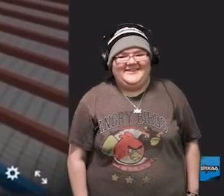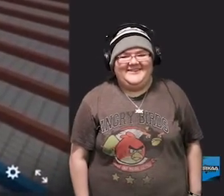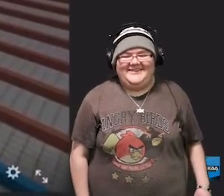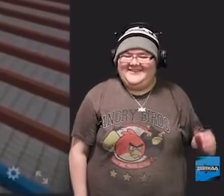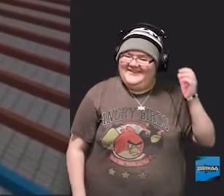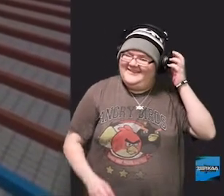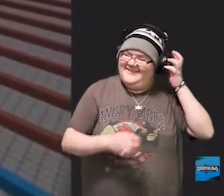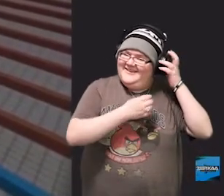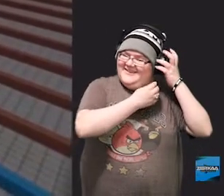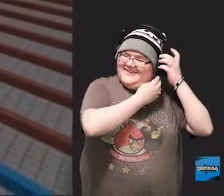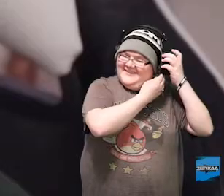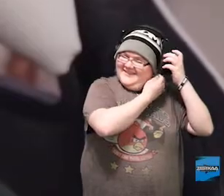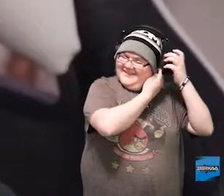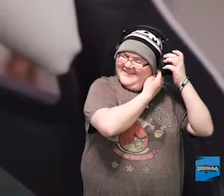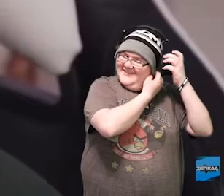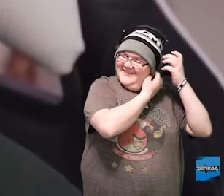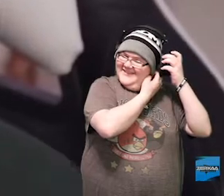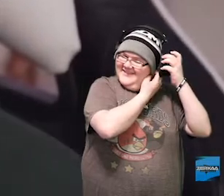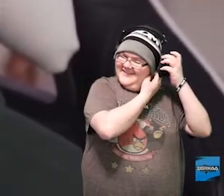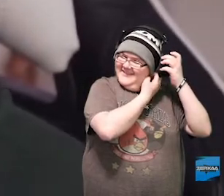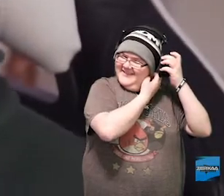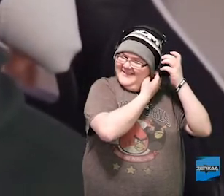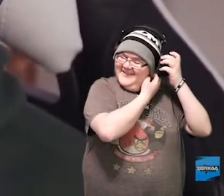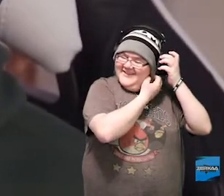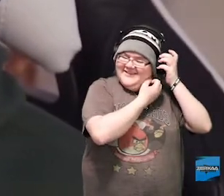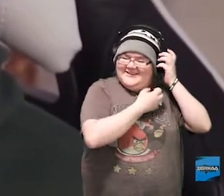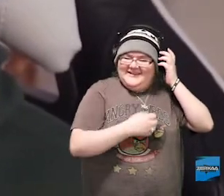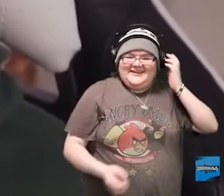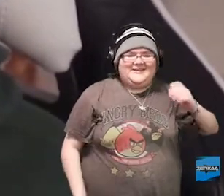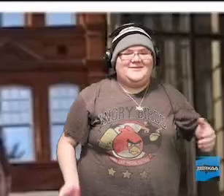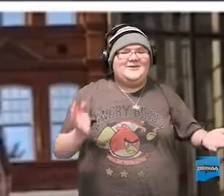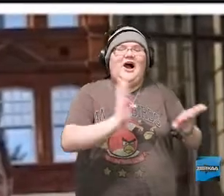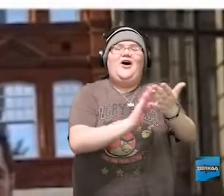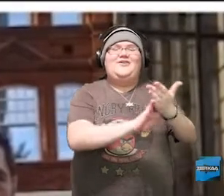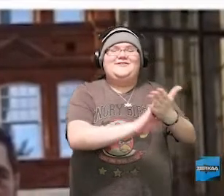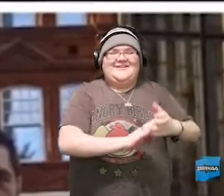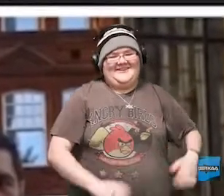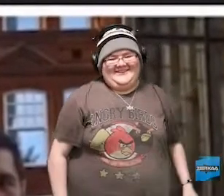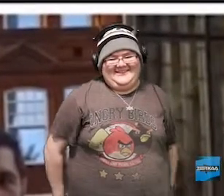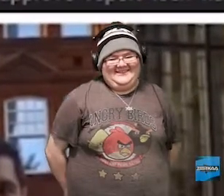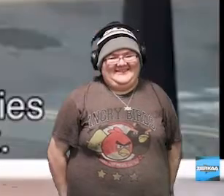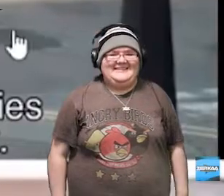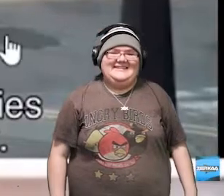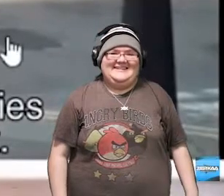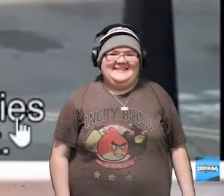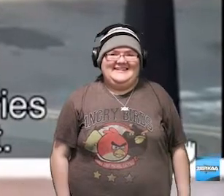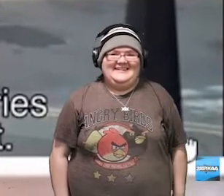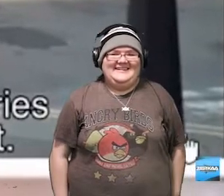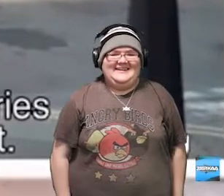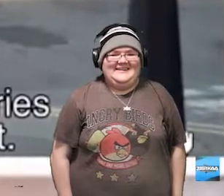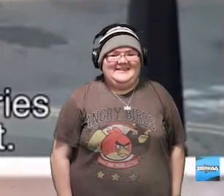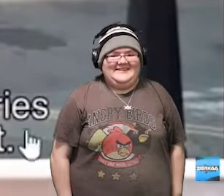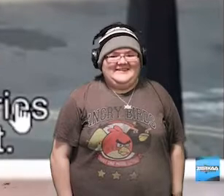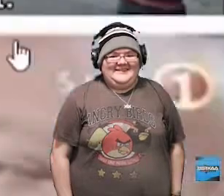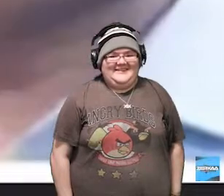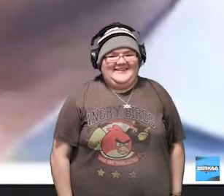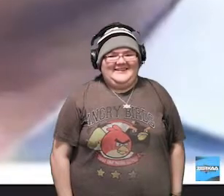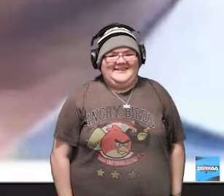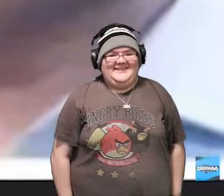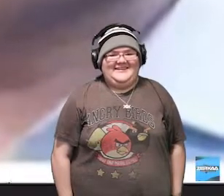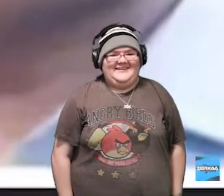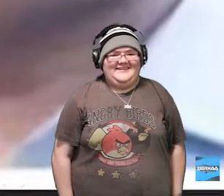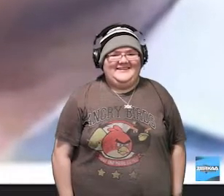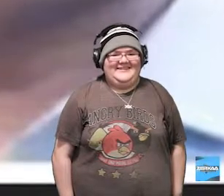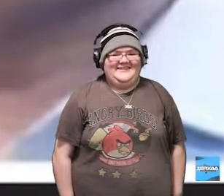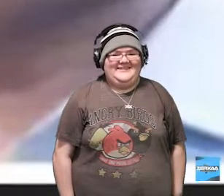it as well? What does that mean? I've approved it. I need to get some flares and stuff so you can make it all look nice. You need to get some Dad gold. Dad Zerkaa spit in fact. Very simple. Burn more calories than you eat.